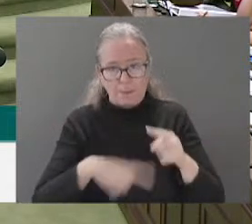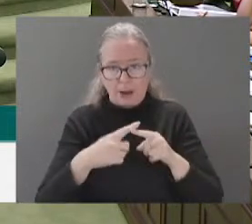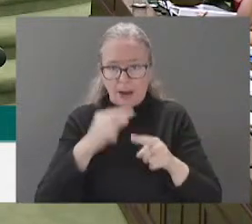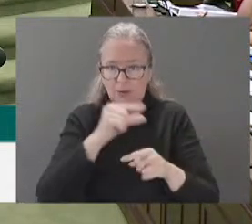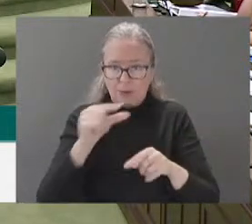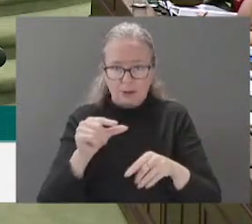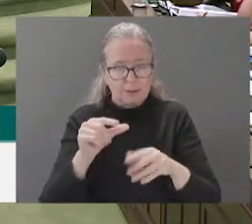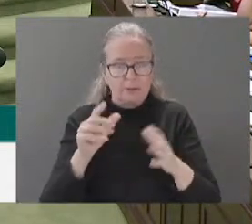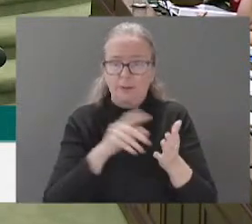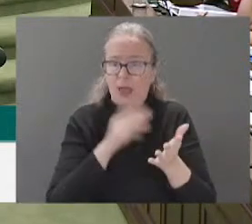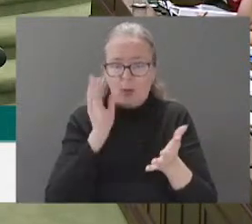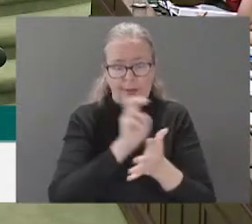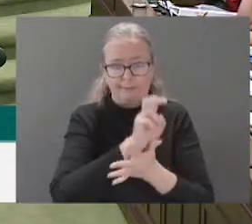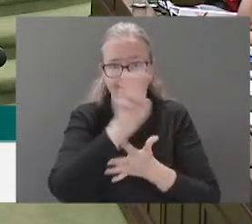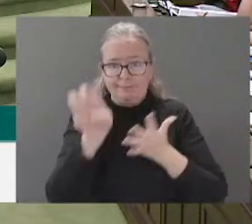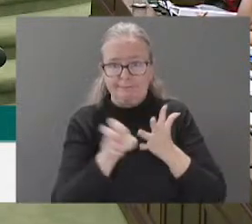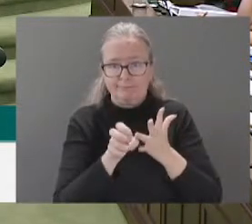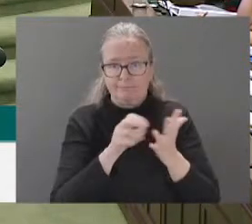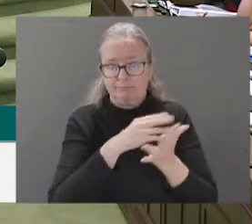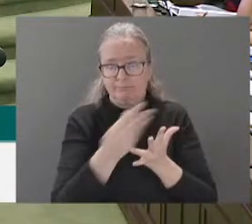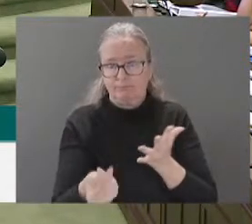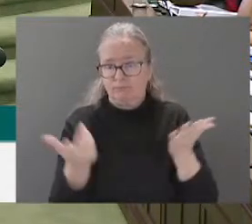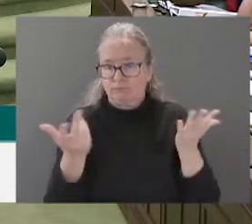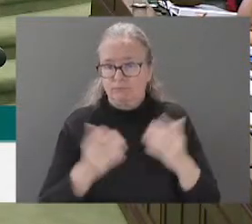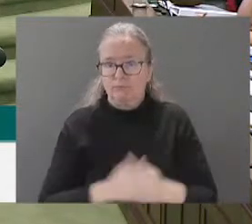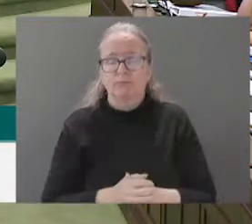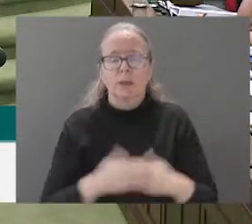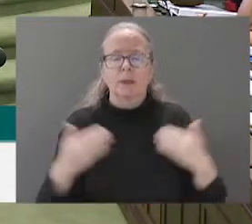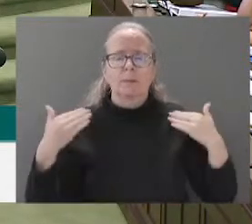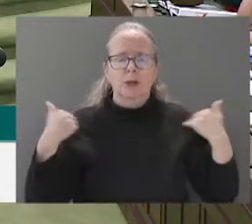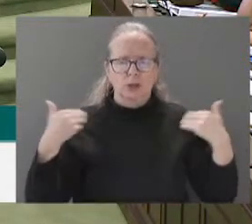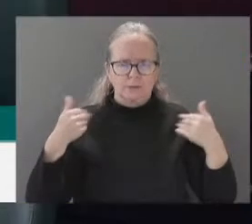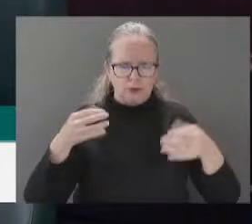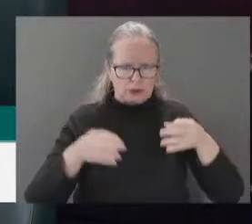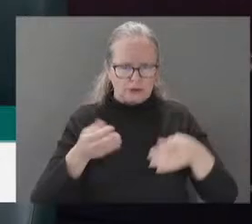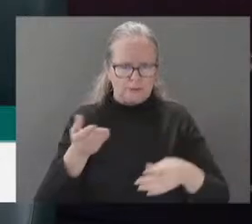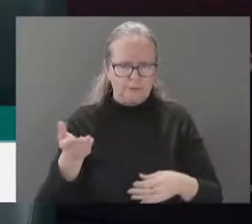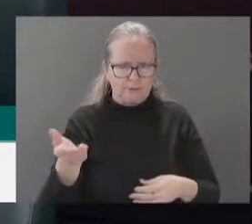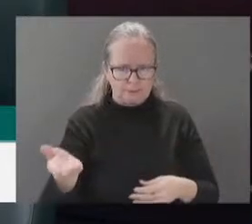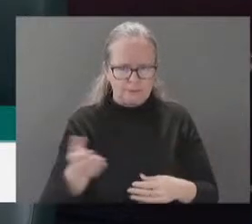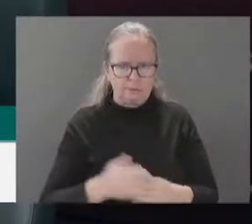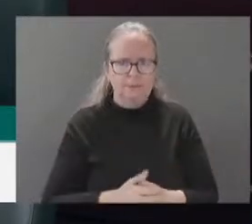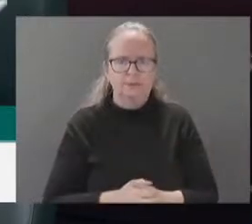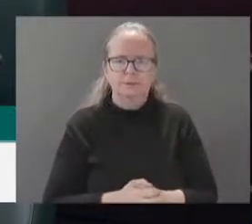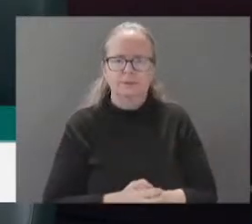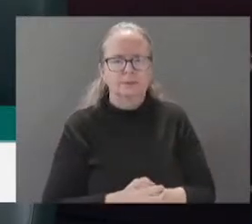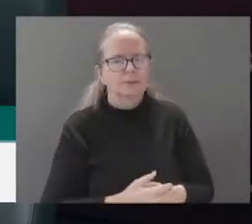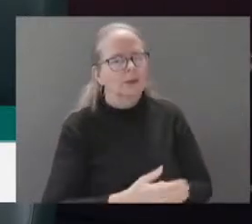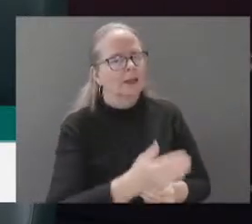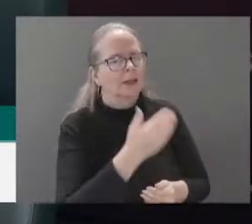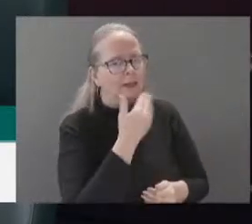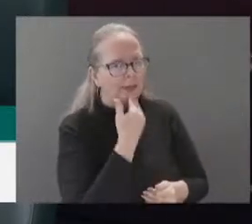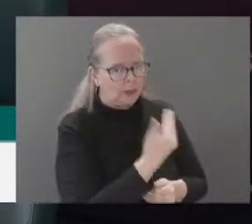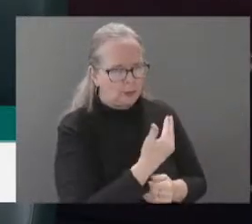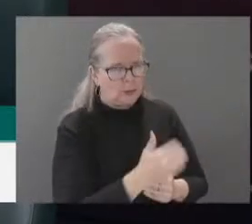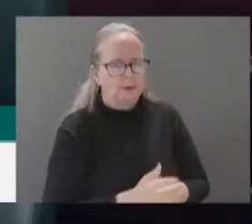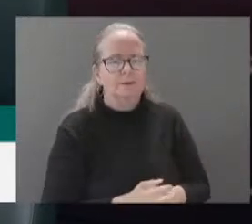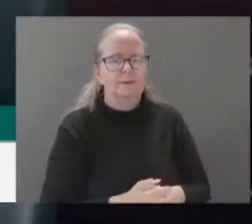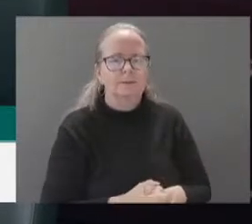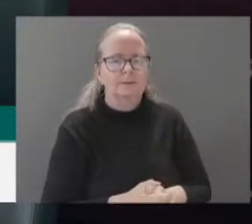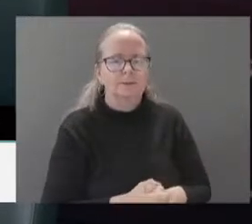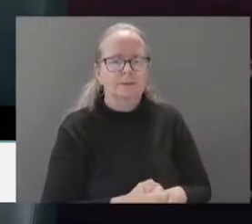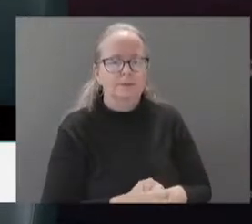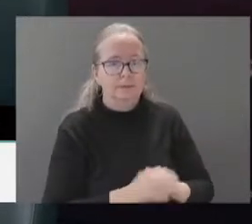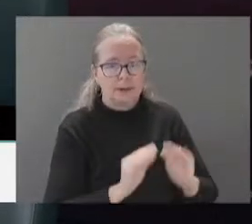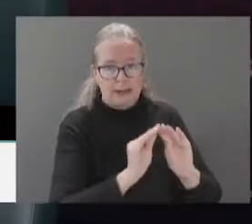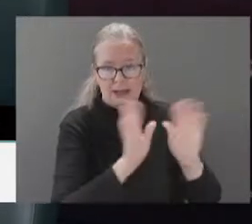Justice thank you thank you Mr Speaker and I think that eloquently put it to The Honorable member here this is an independent office The Honorable member